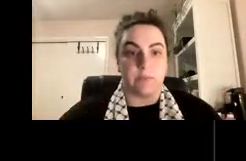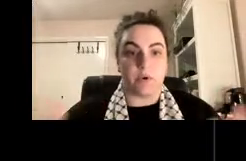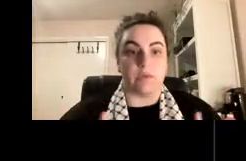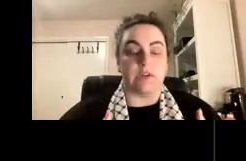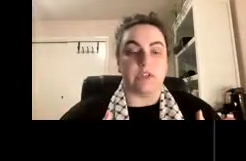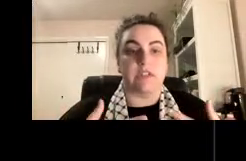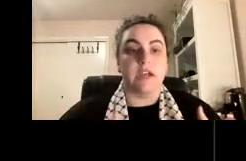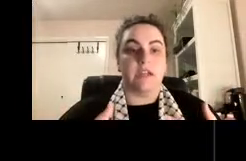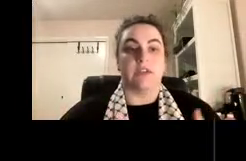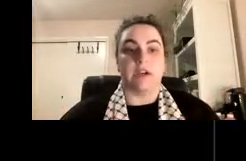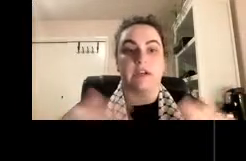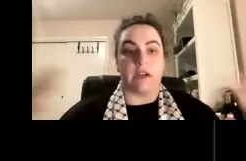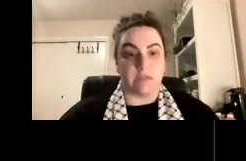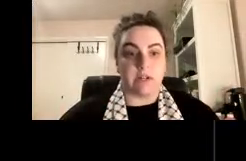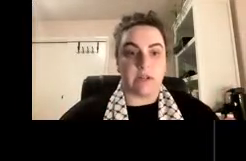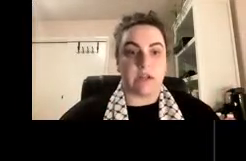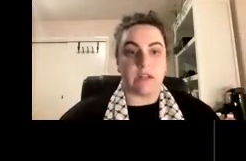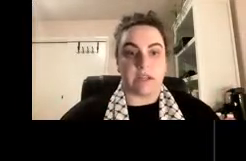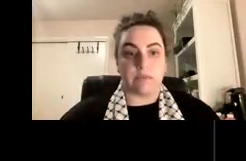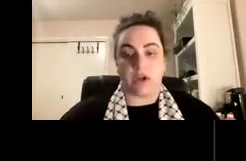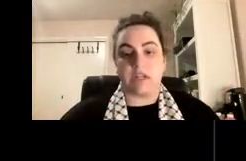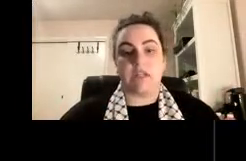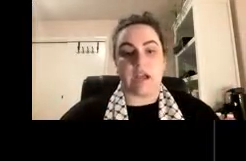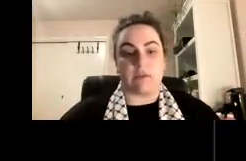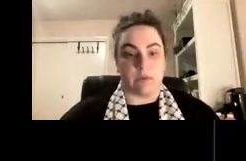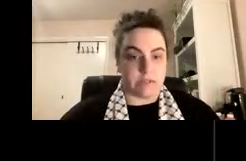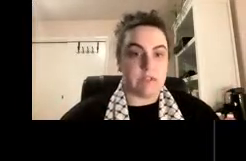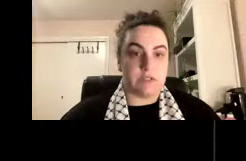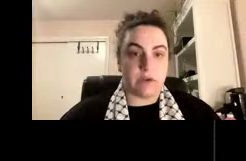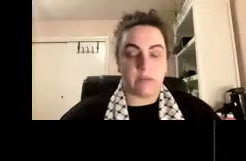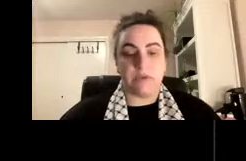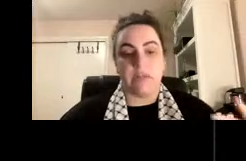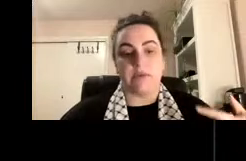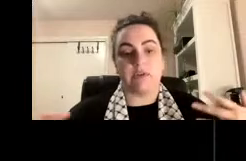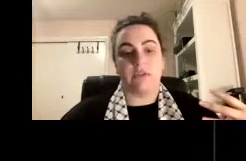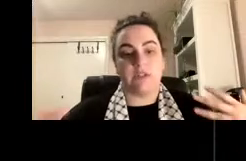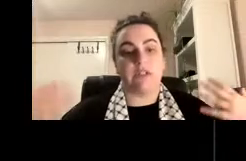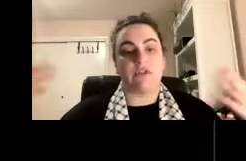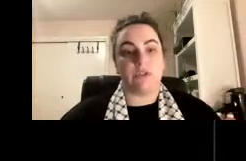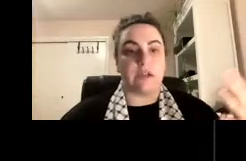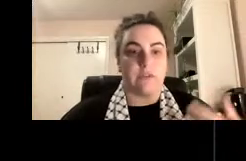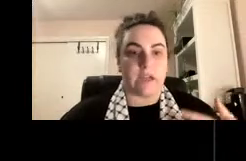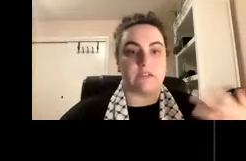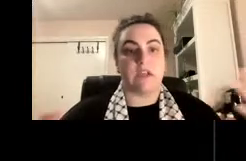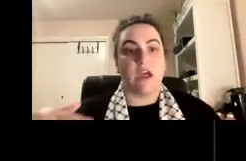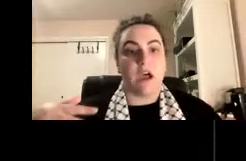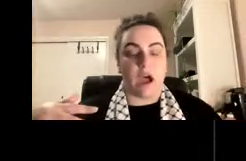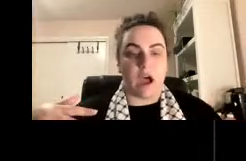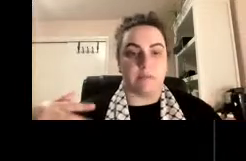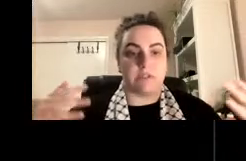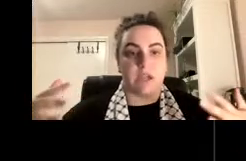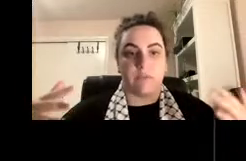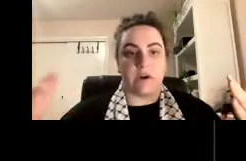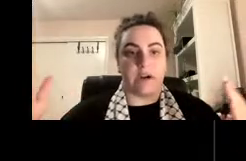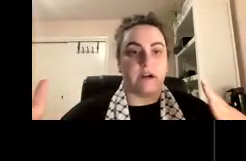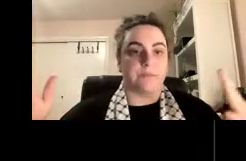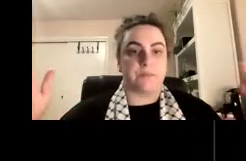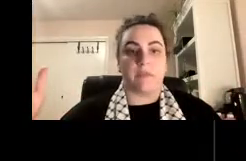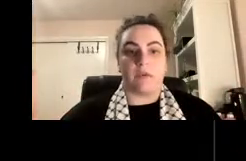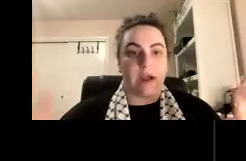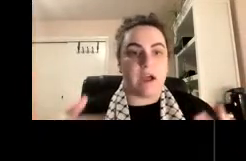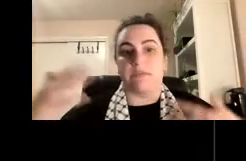Executive Board, which is the governing elected body that runs the UAW labor union, to divest